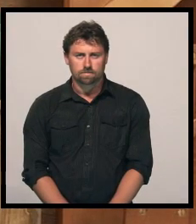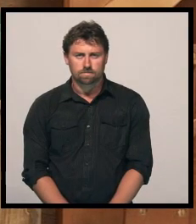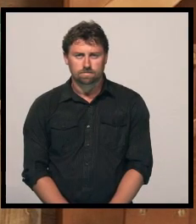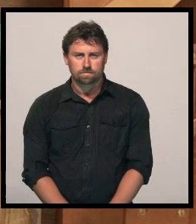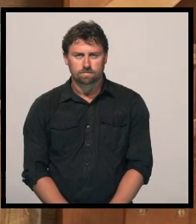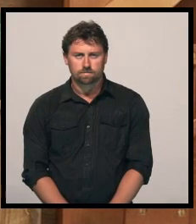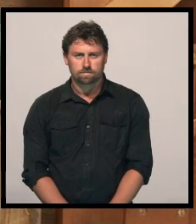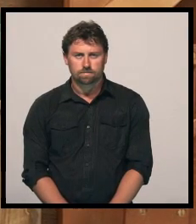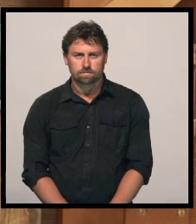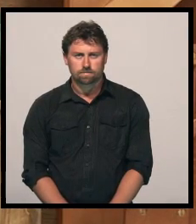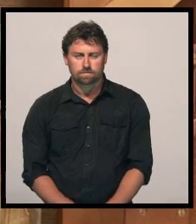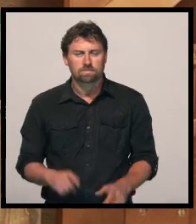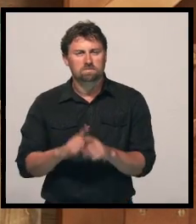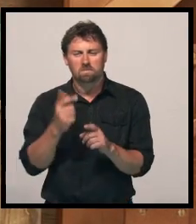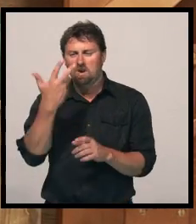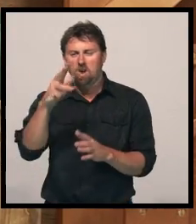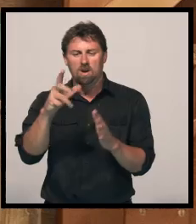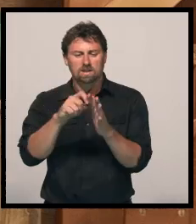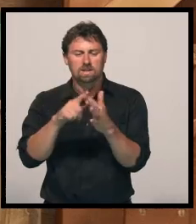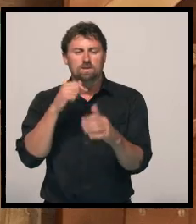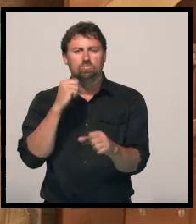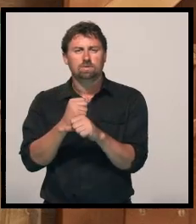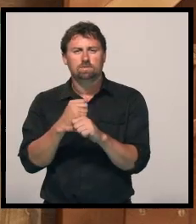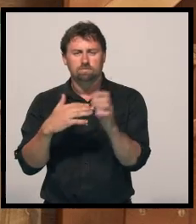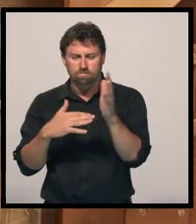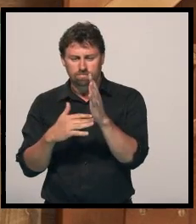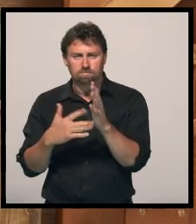Place it up on your 90-degree line, get your saw.